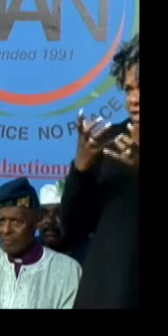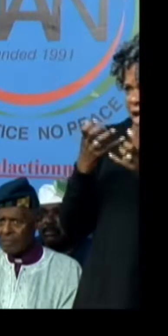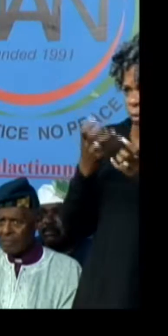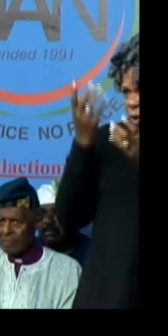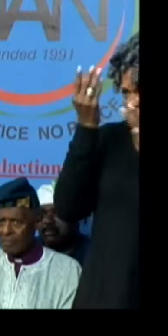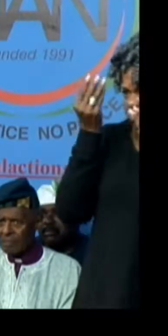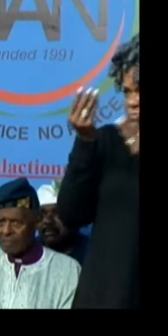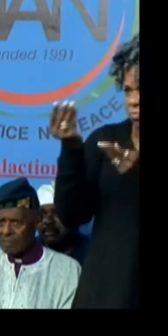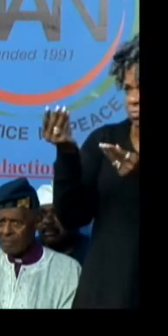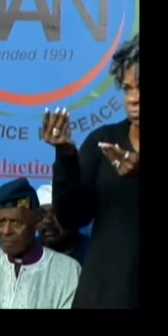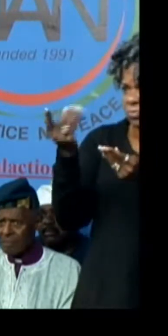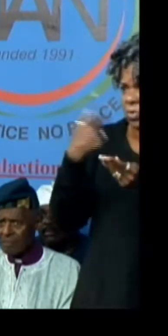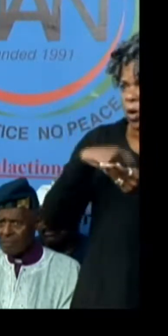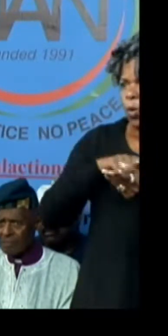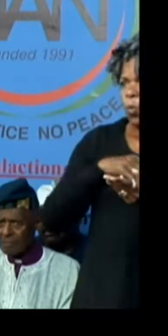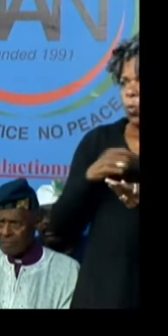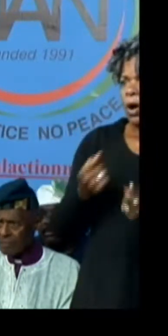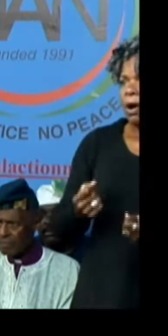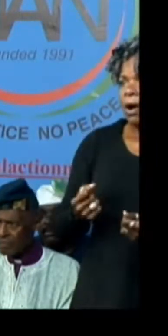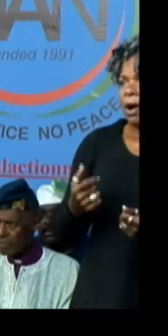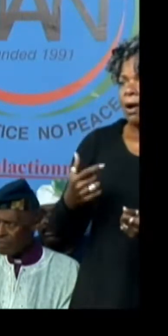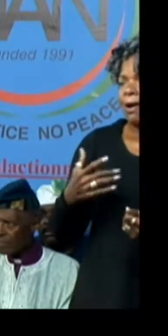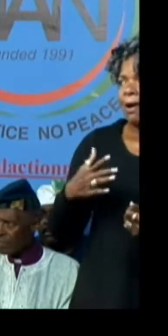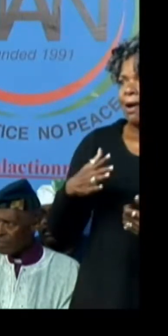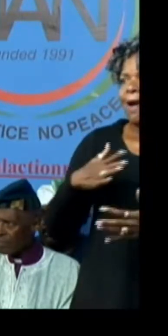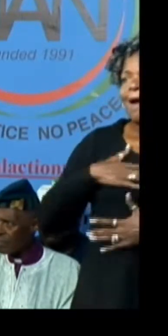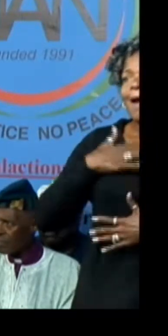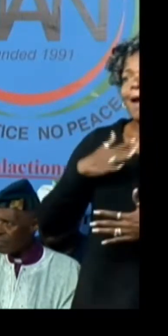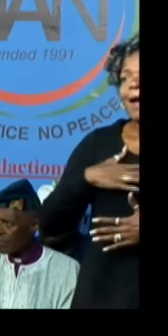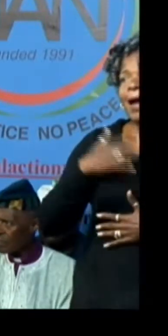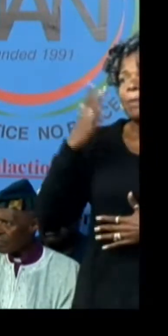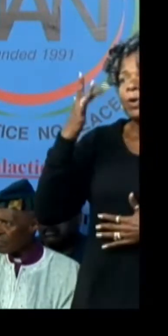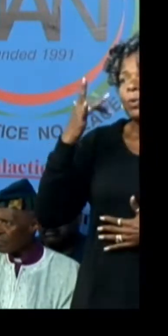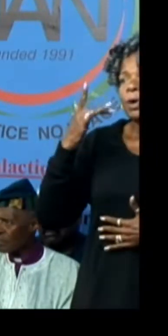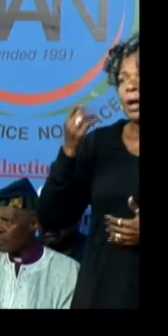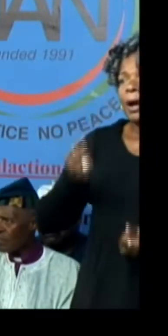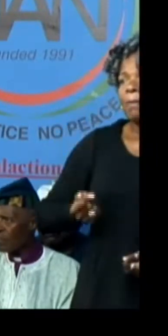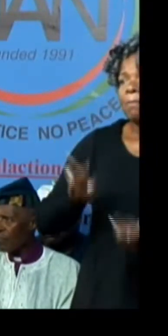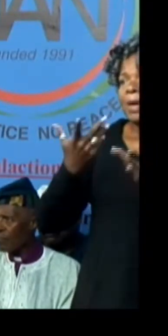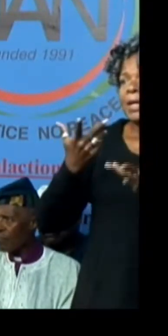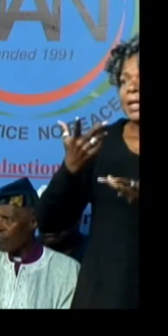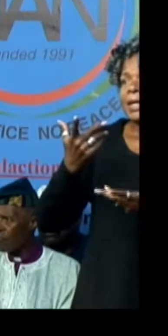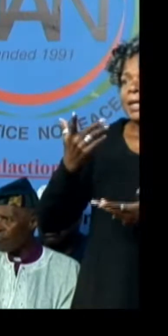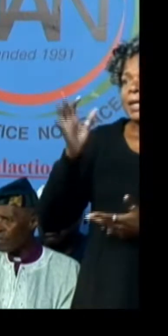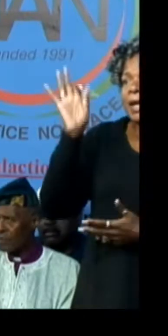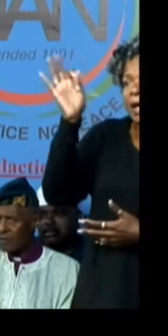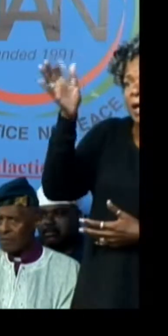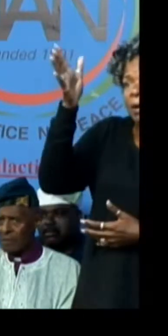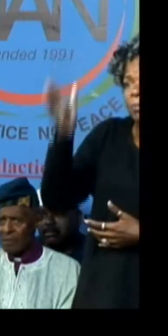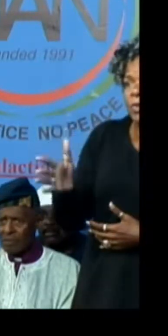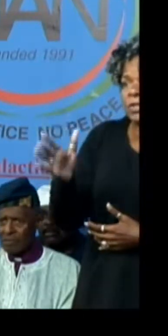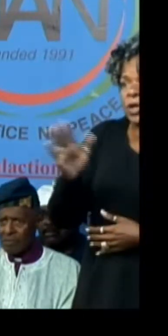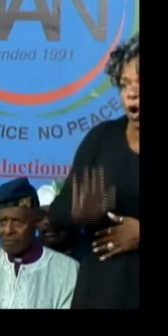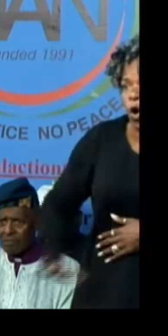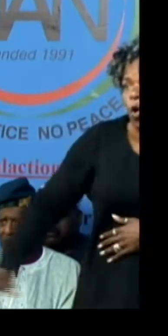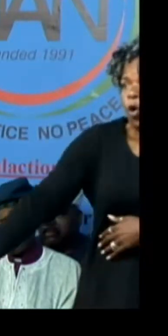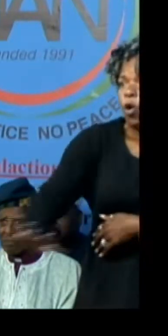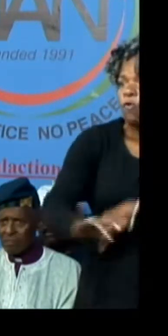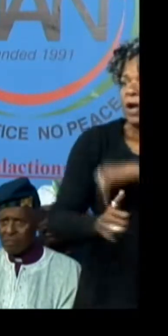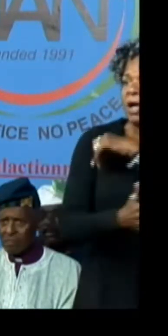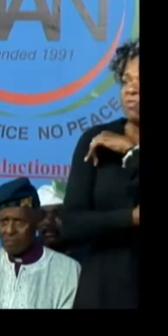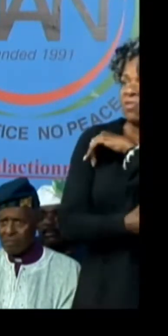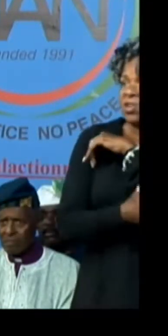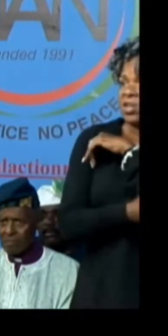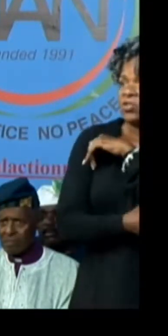so happy that many of our ministers around the country are really rallying to be